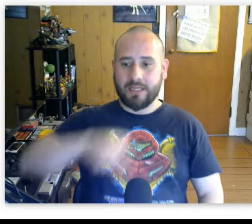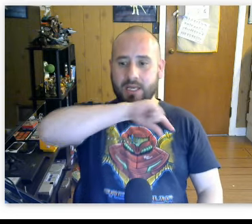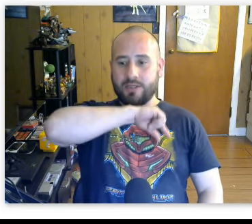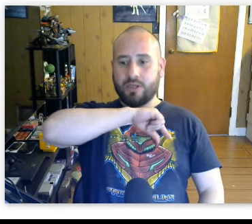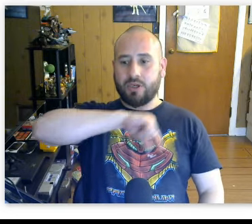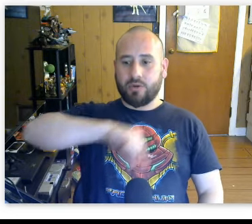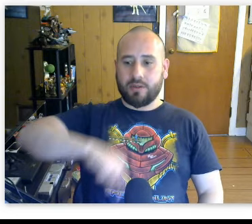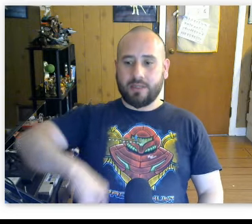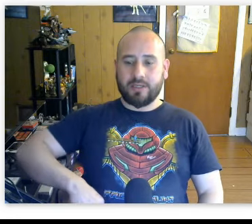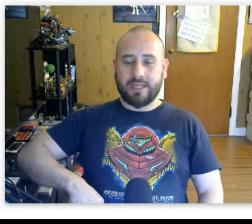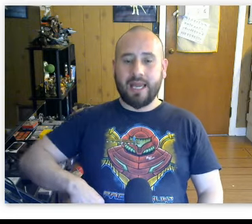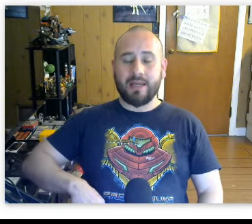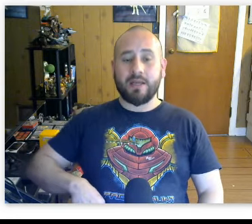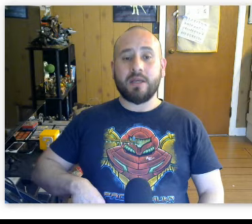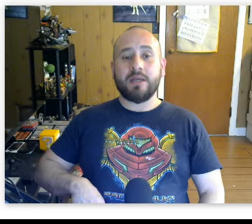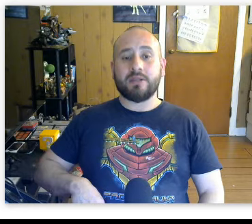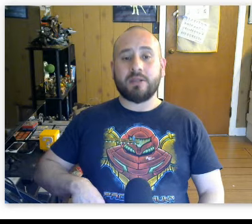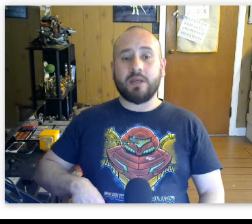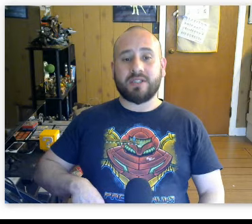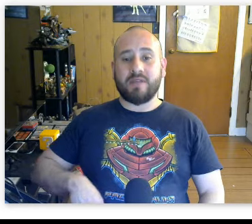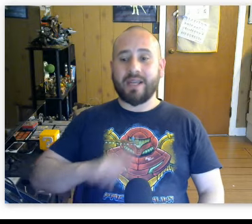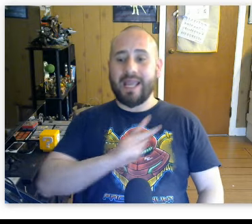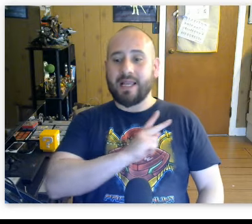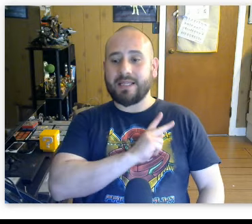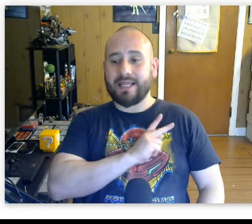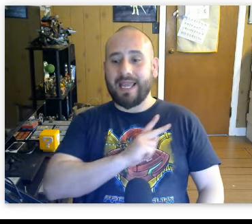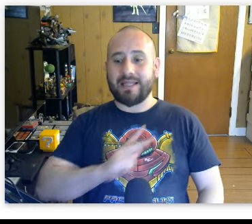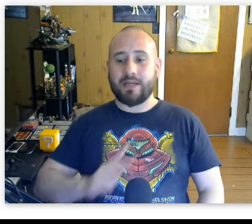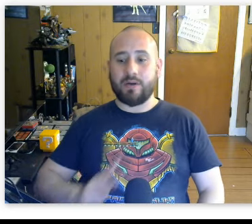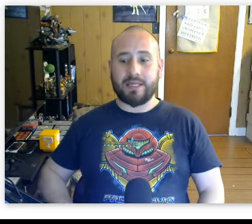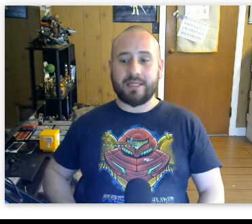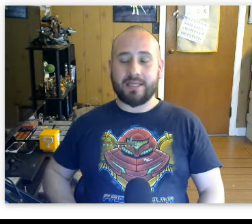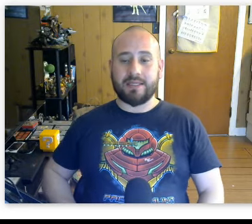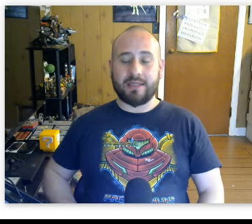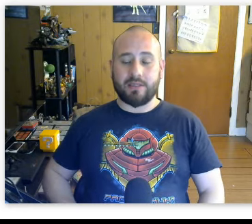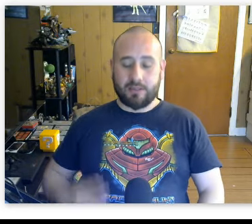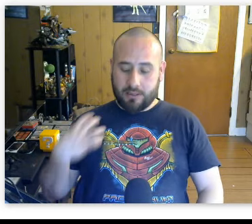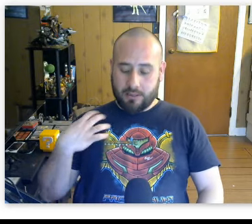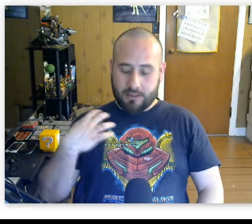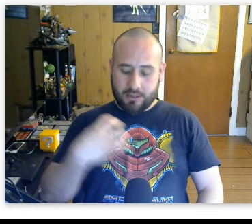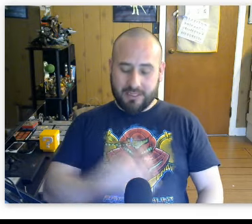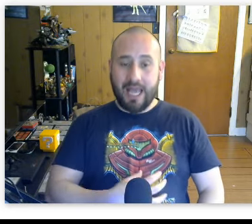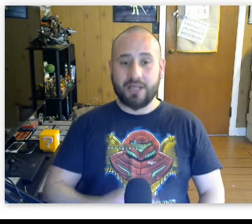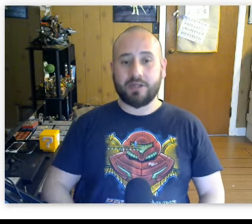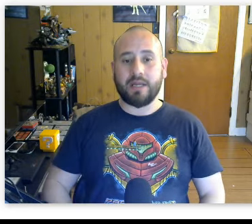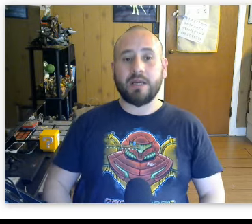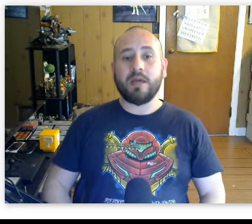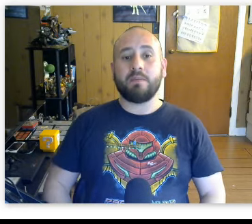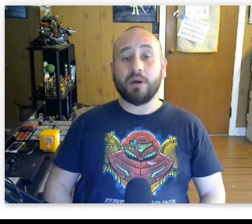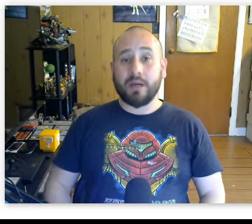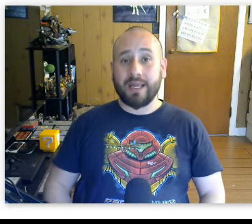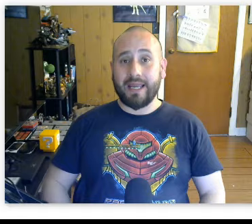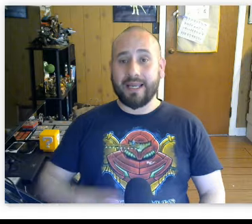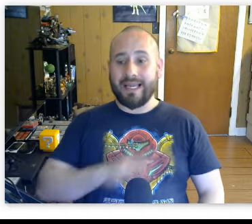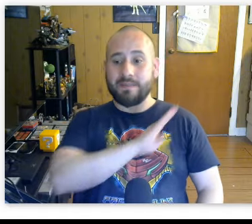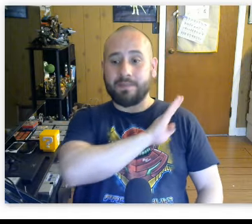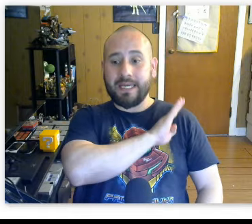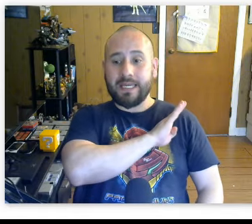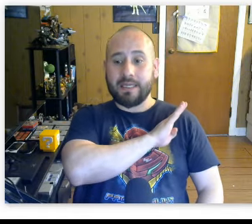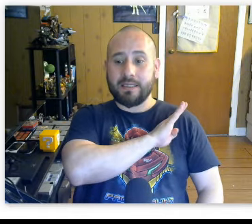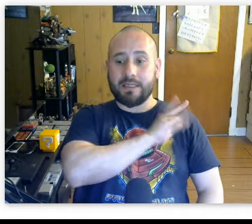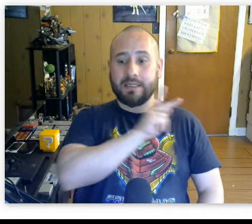Queens? It's a Q that goes like that. The sign for King is a king that goes like this, like the sash, right? Burger King